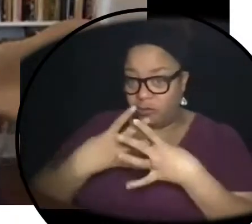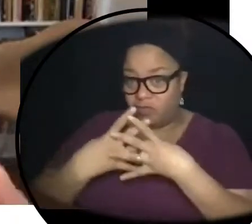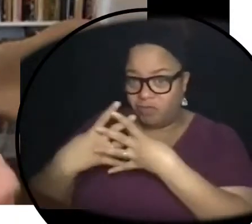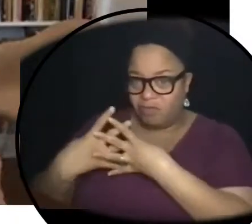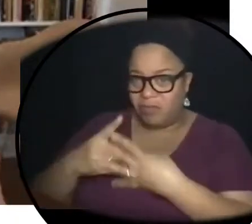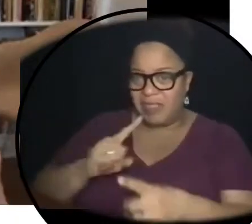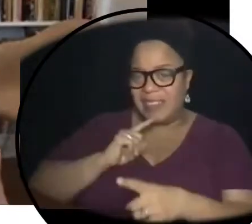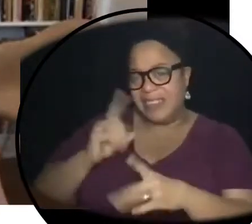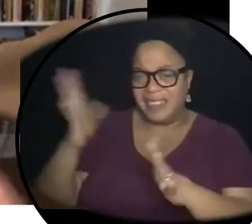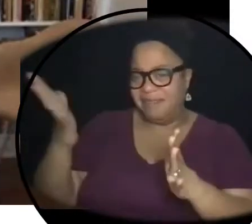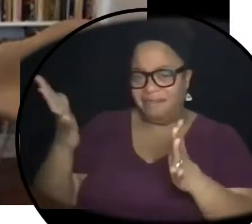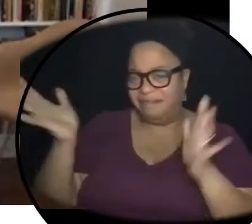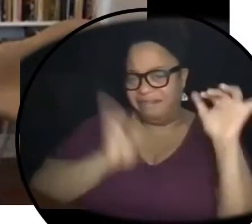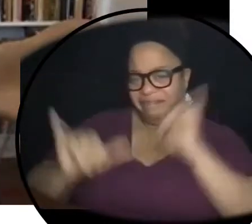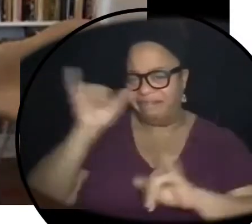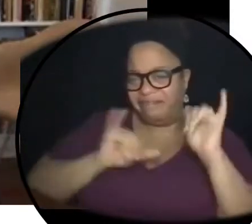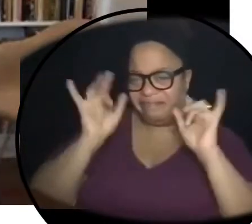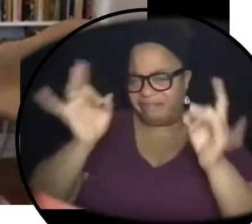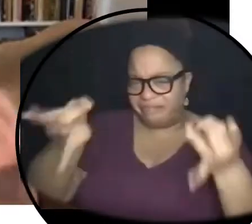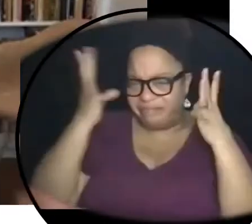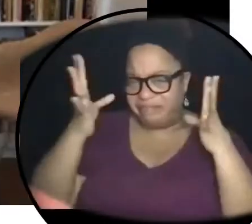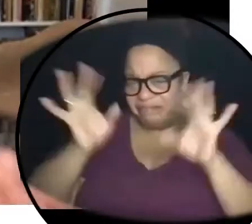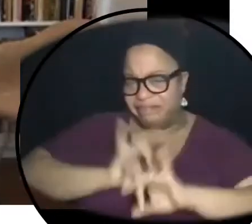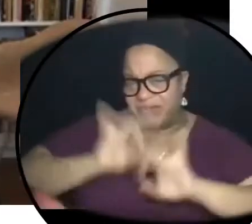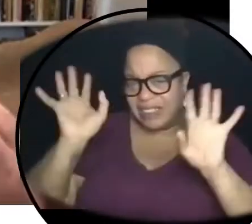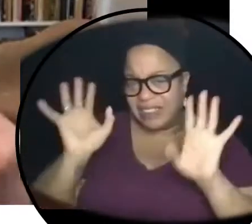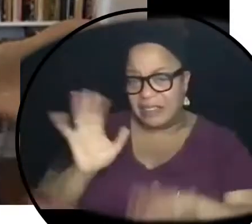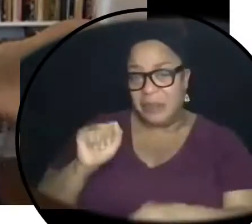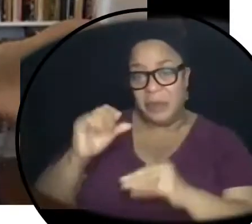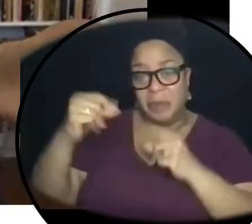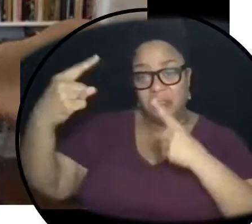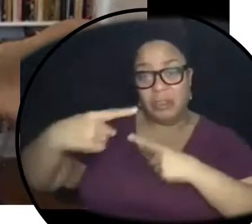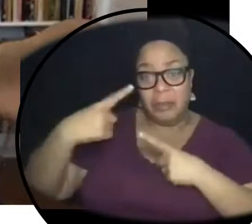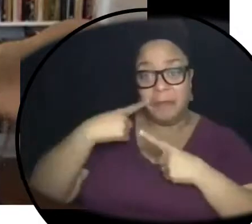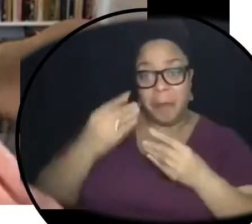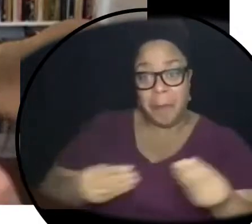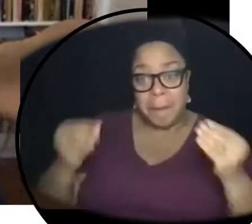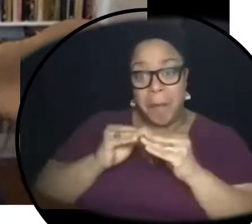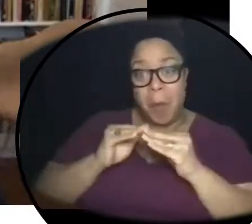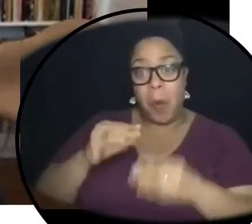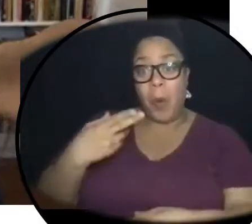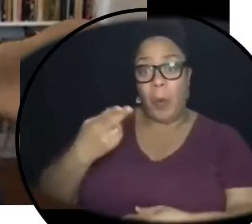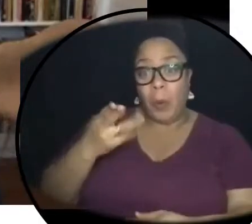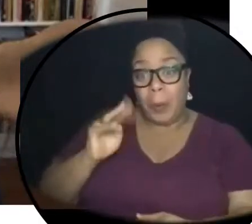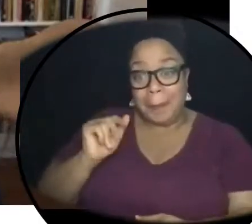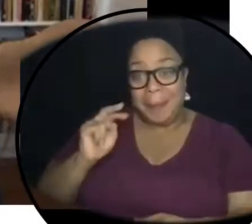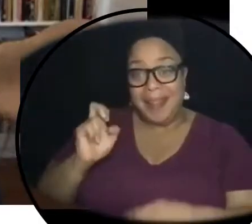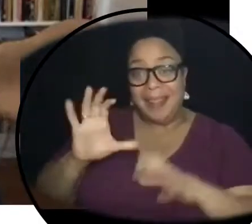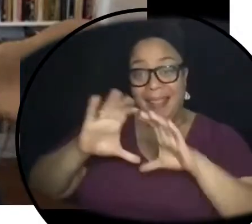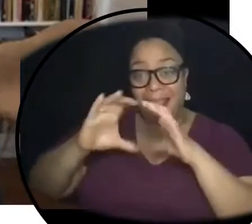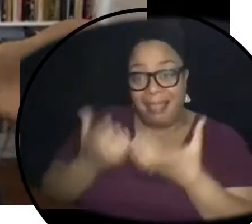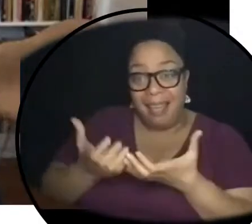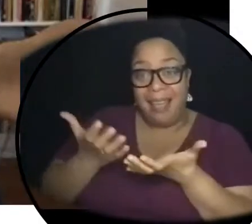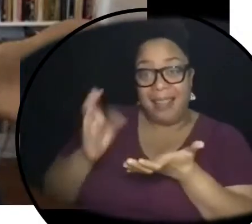a feminist analysis. We don't ask the question, what can we do to make an institution that